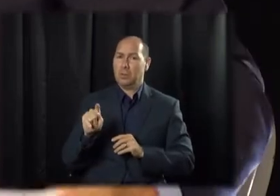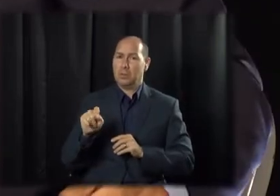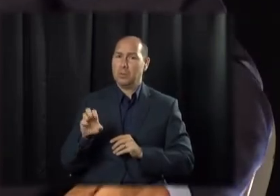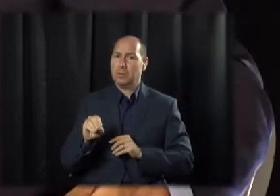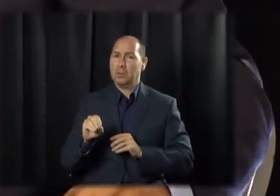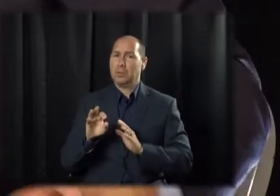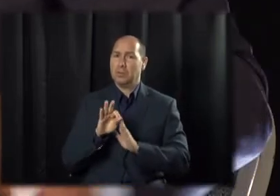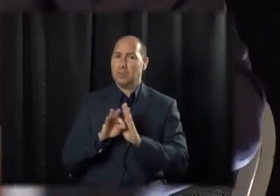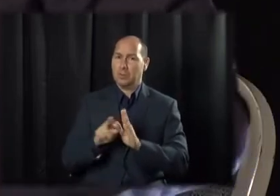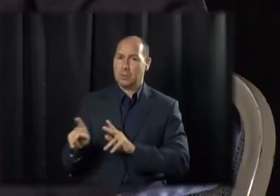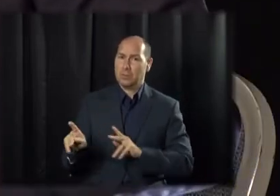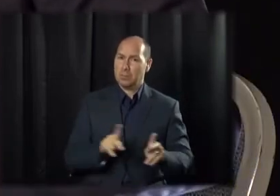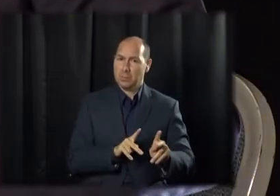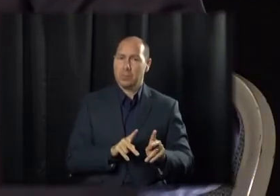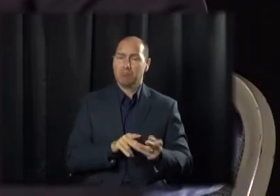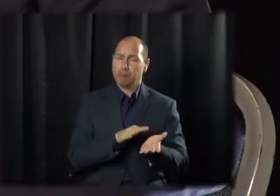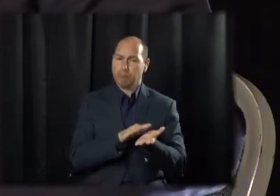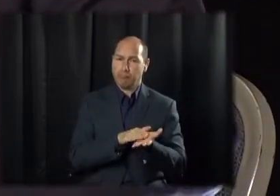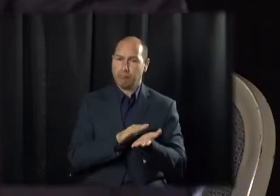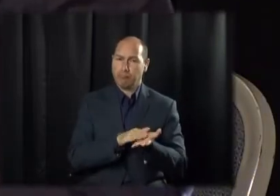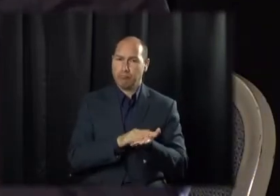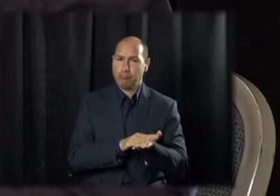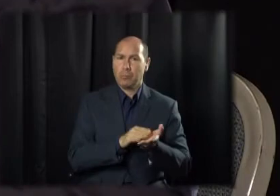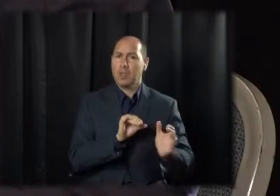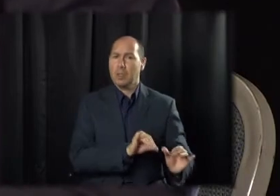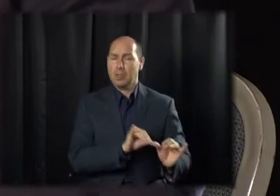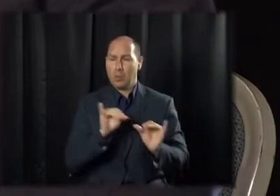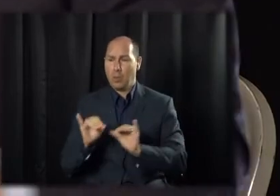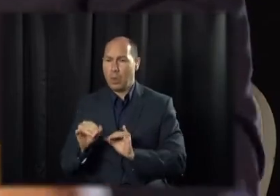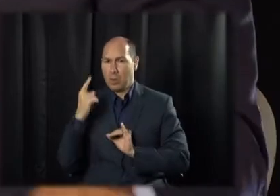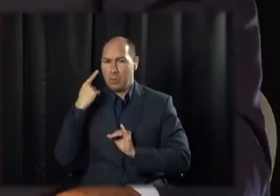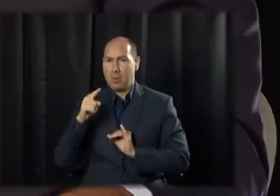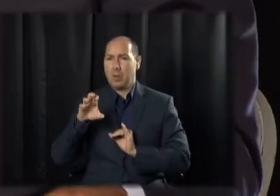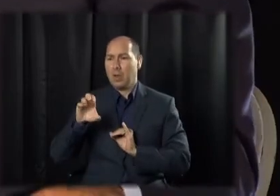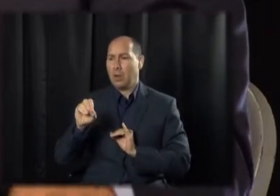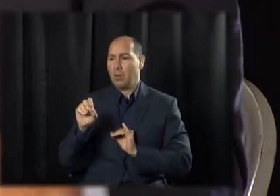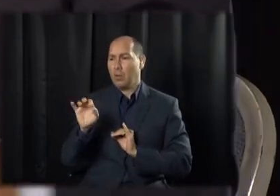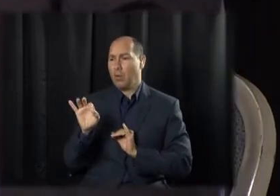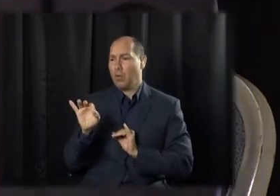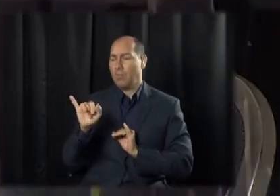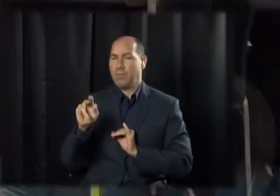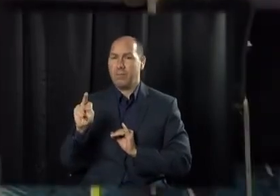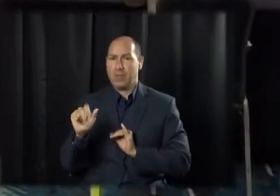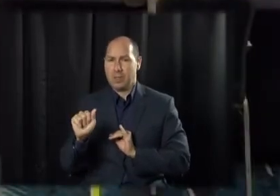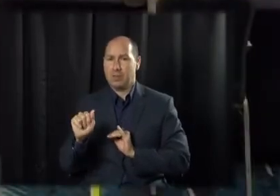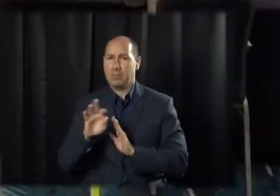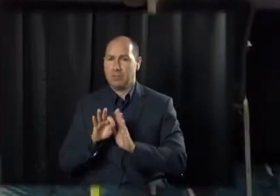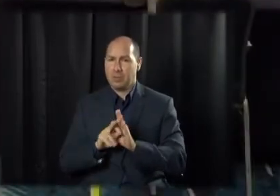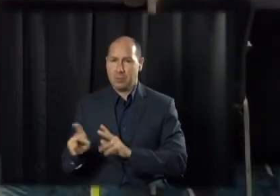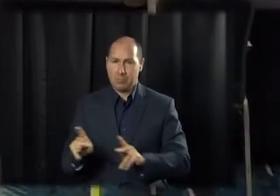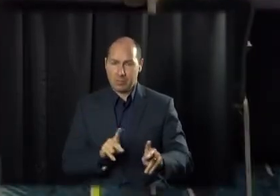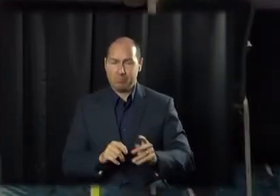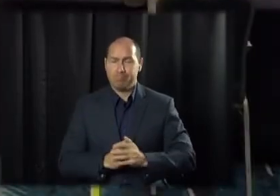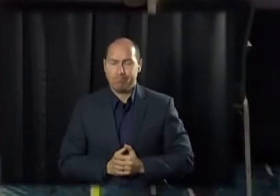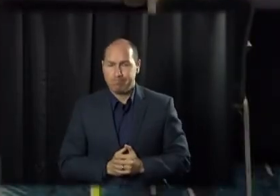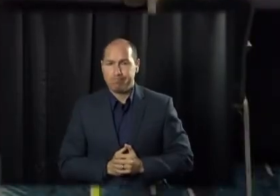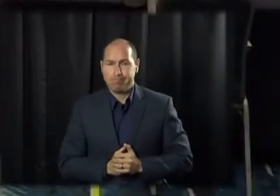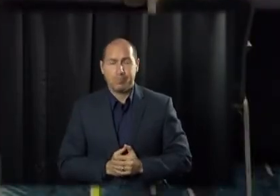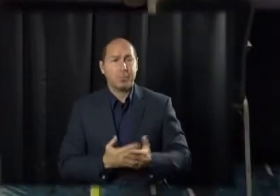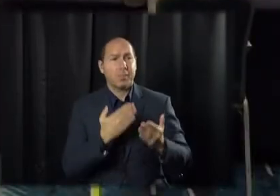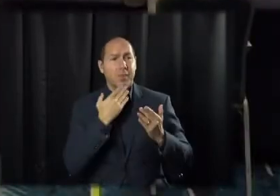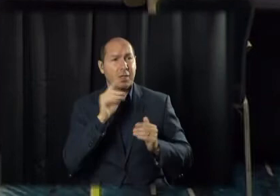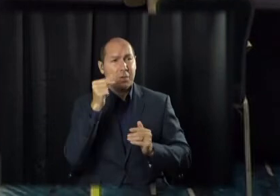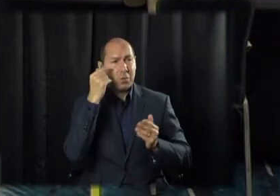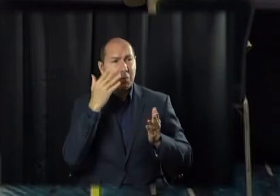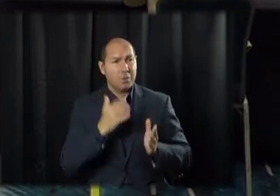to Cofina's fiscal plan. Thank you. Thank you, Governor. Any other questions or